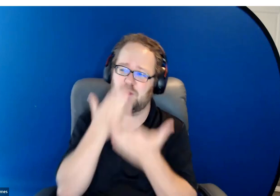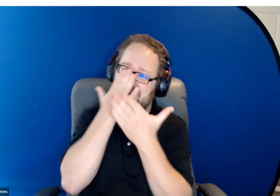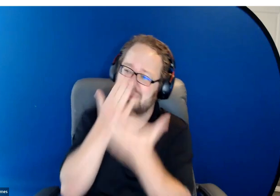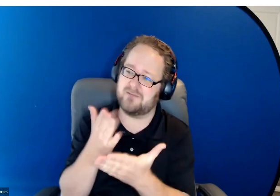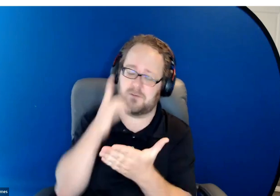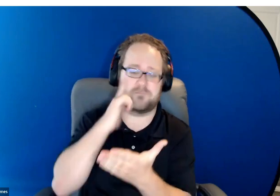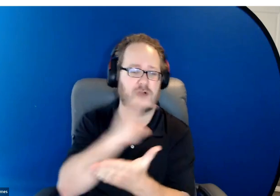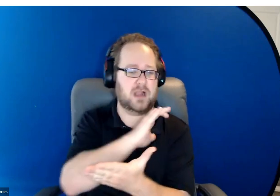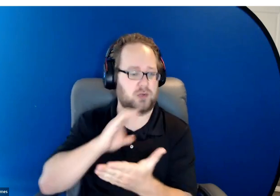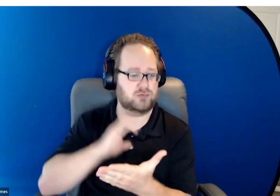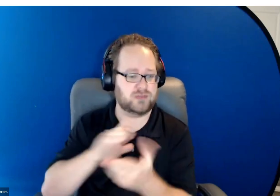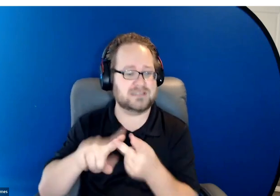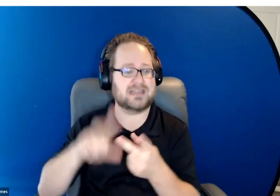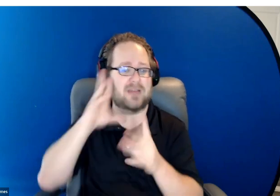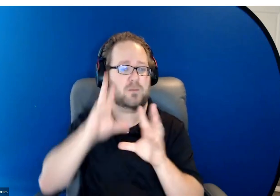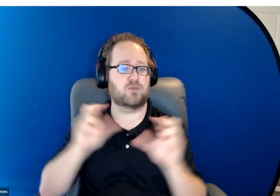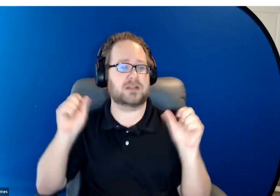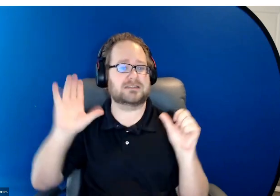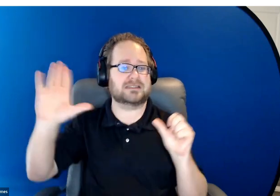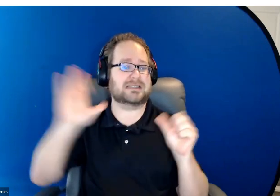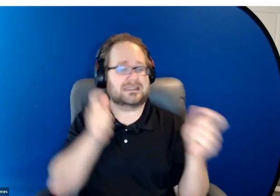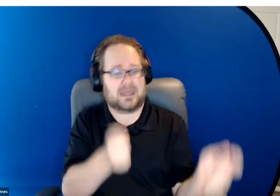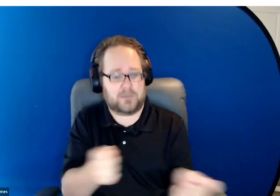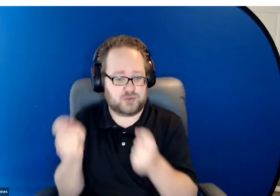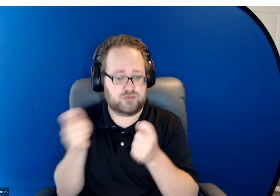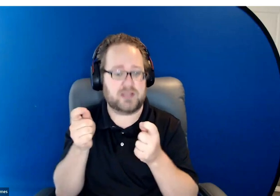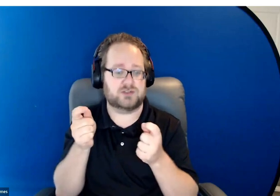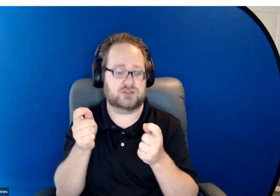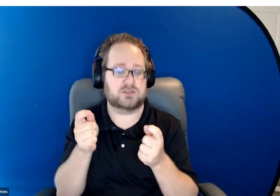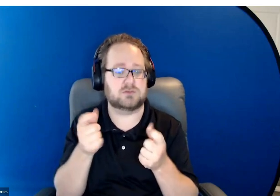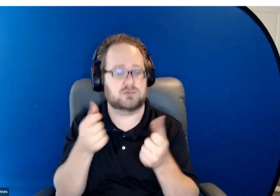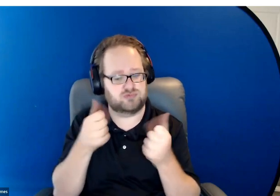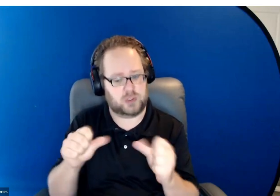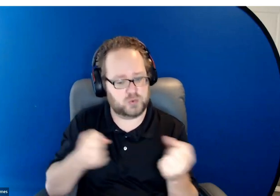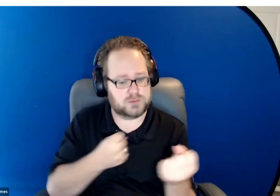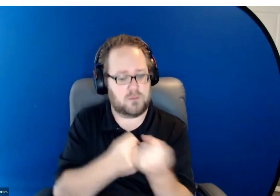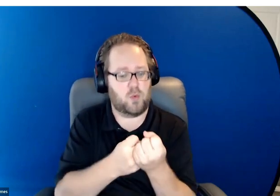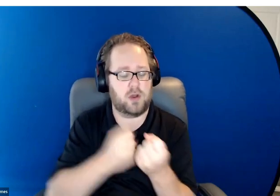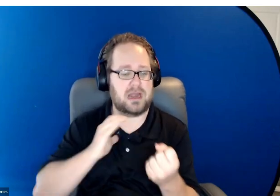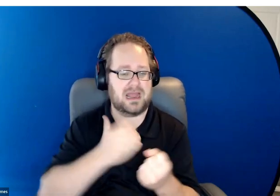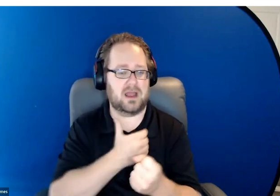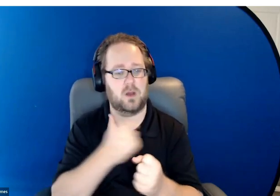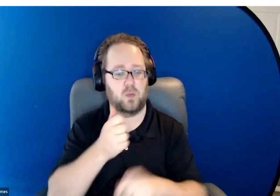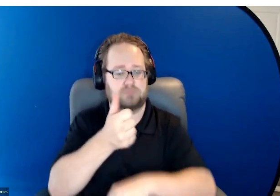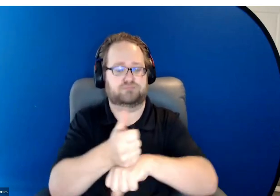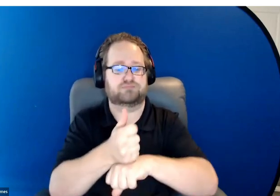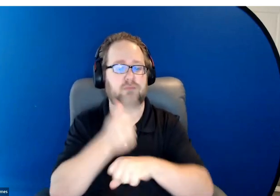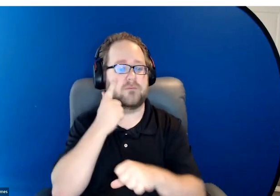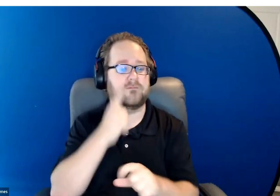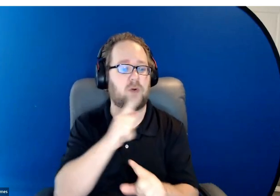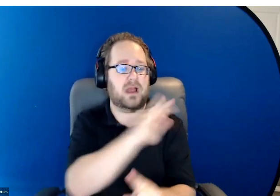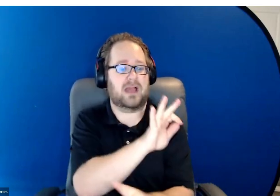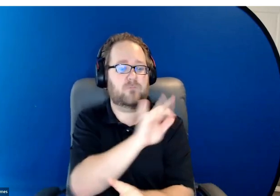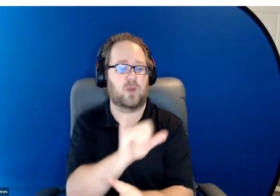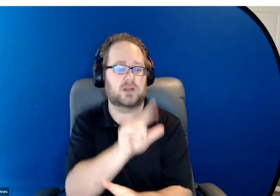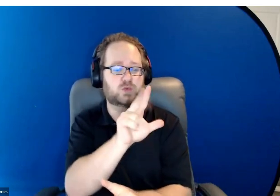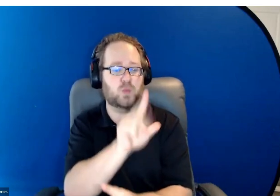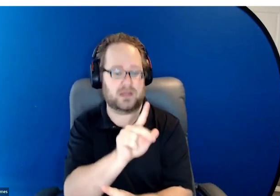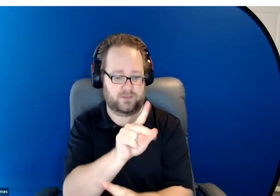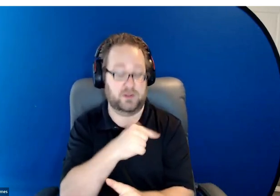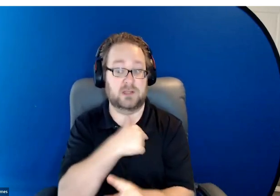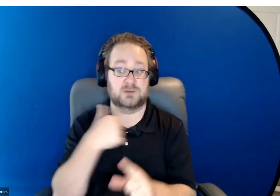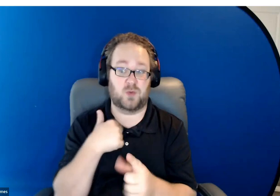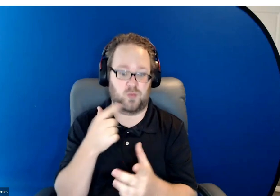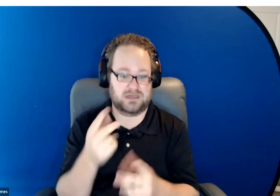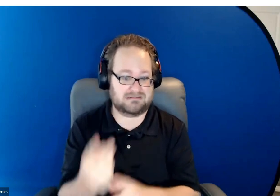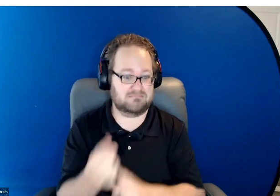to get the ICC started as part of the fiscal year 2023 appropriations. And from the moment we got funding,